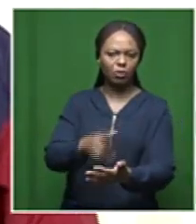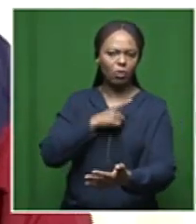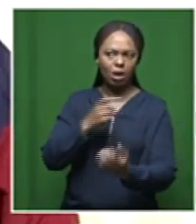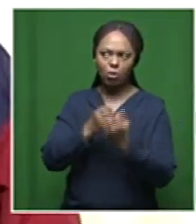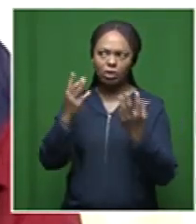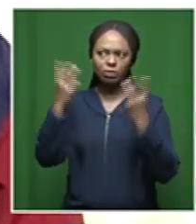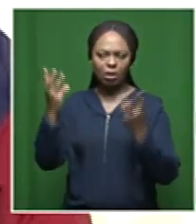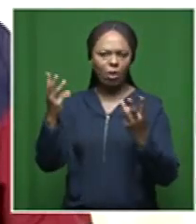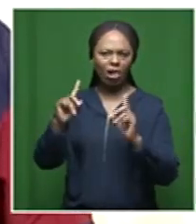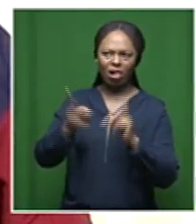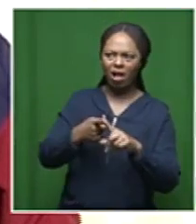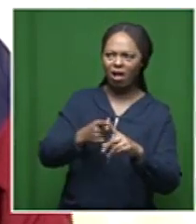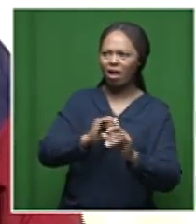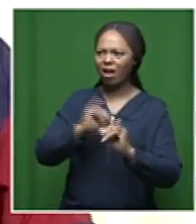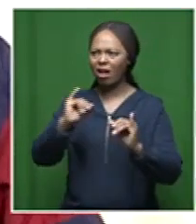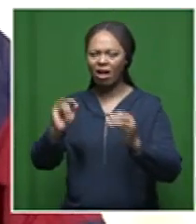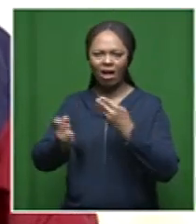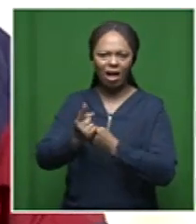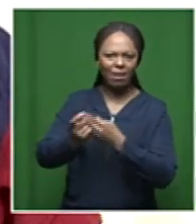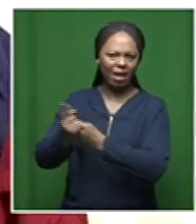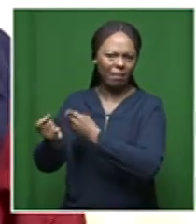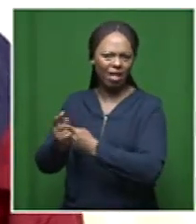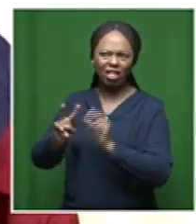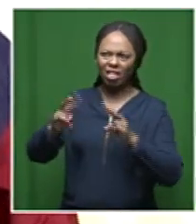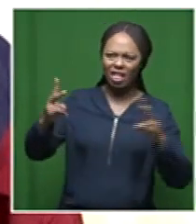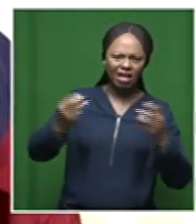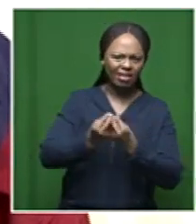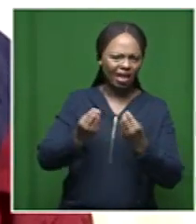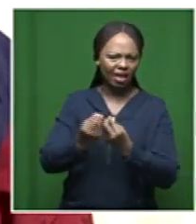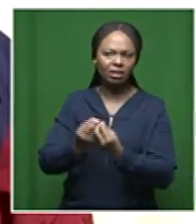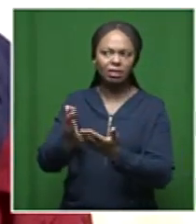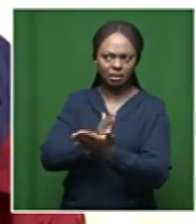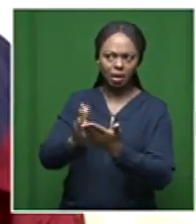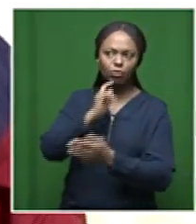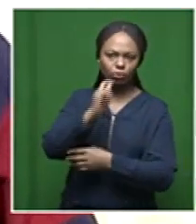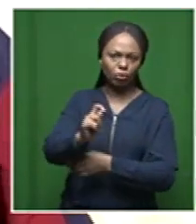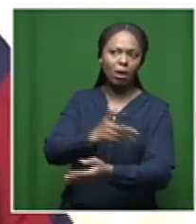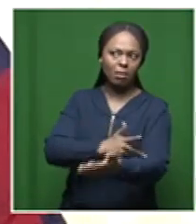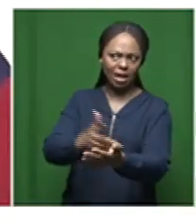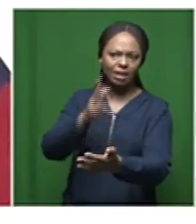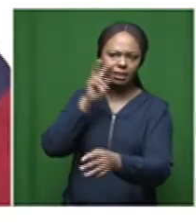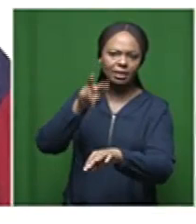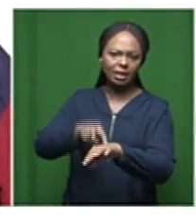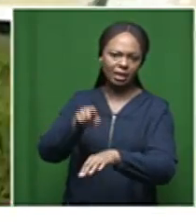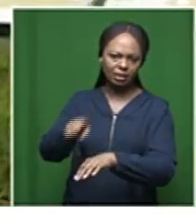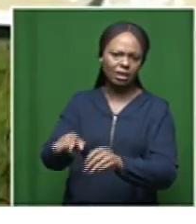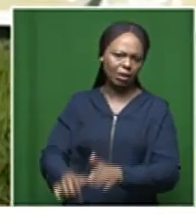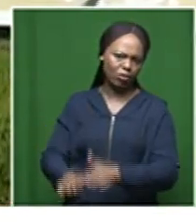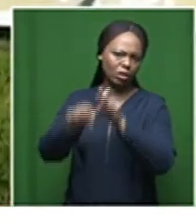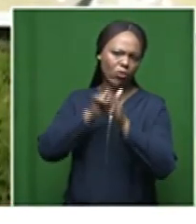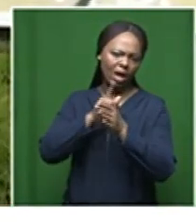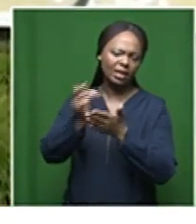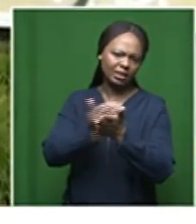in many ways. Yeah, so some they really need blood, so it's important because it's saving lives. I